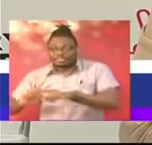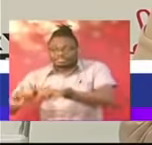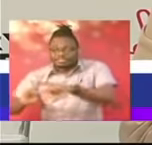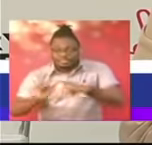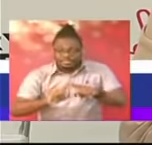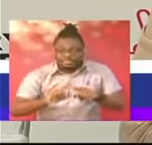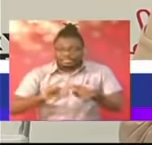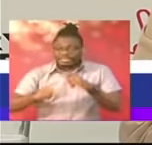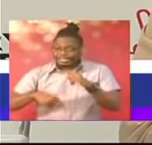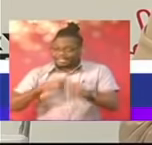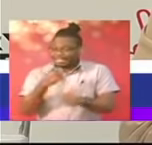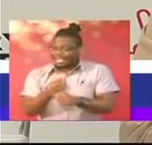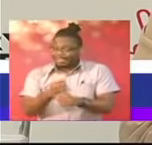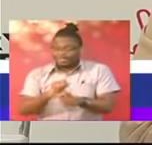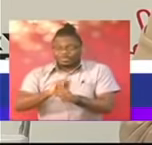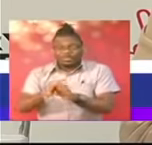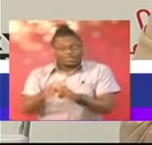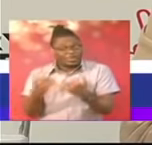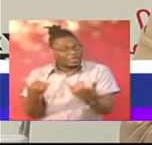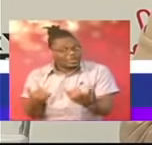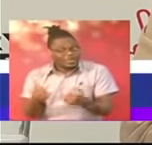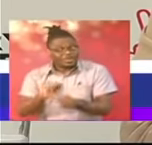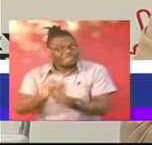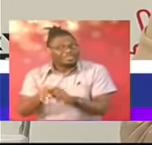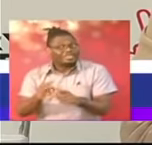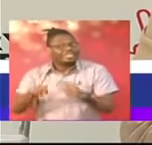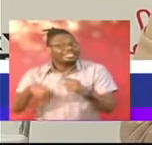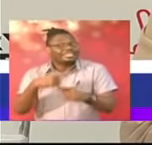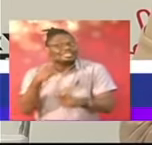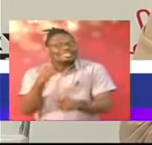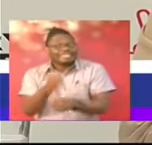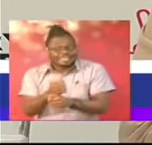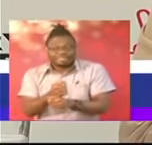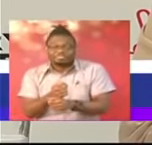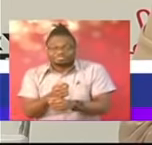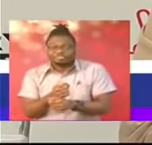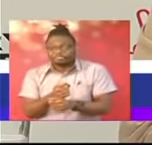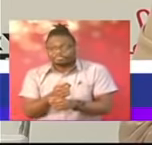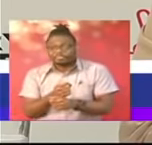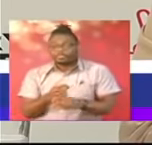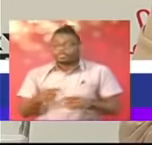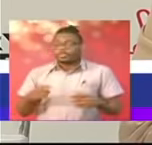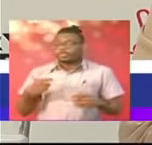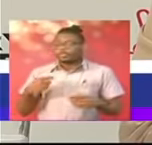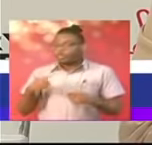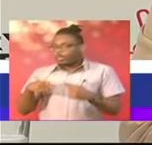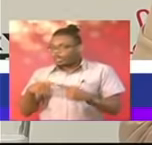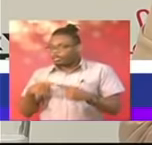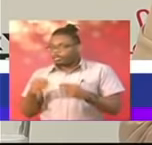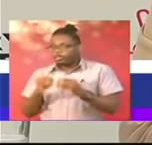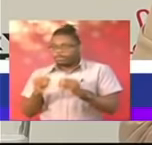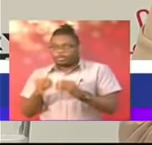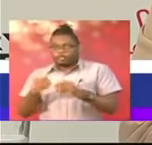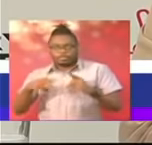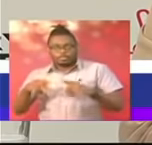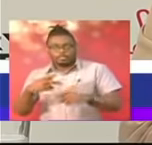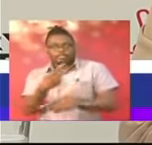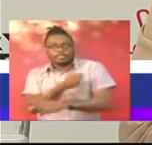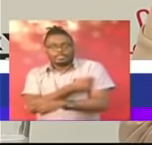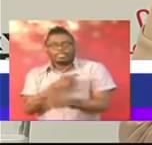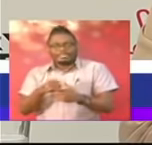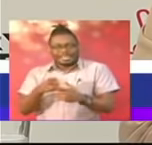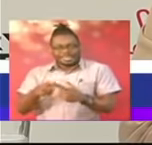of the virus in the population when the population is better vaccinated, before we can start looking at whether to make